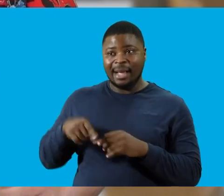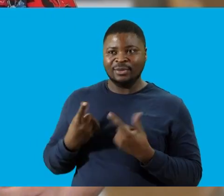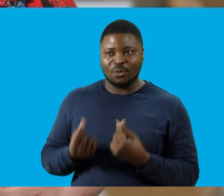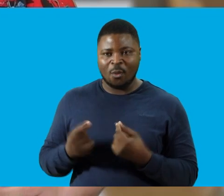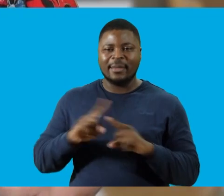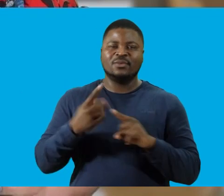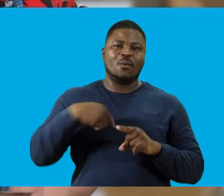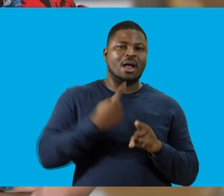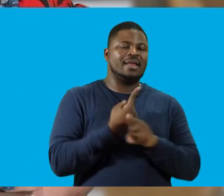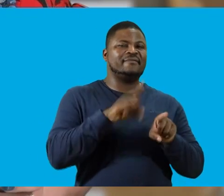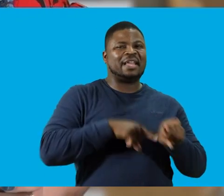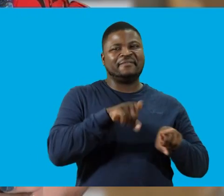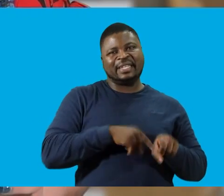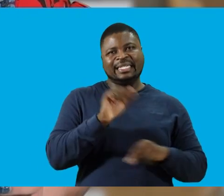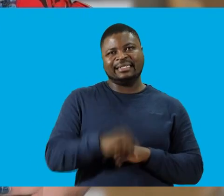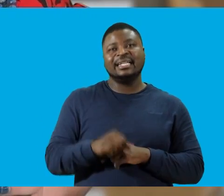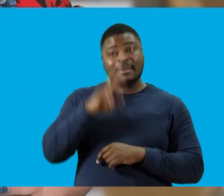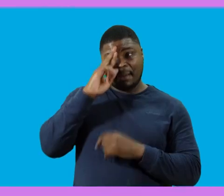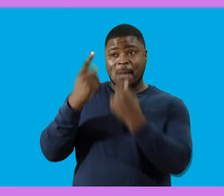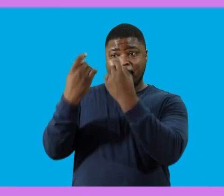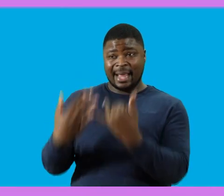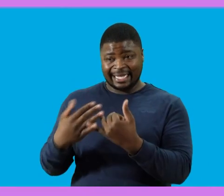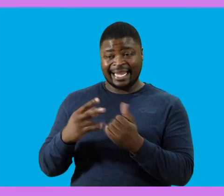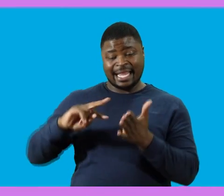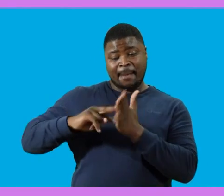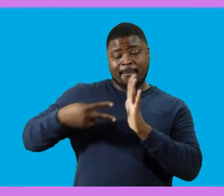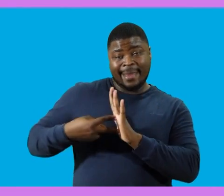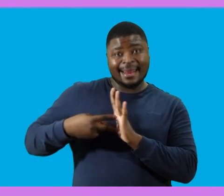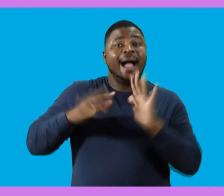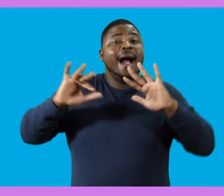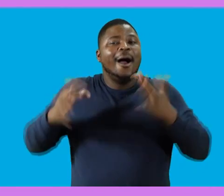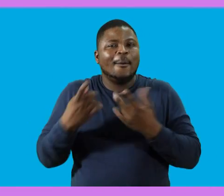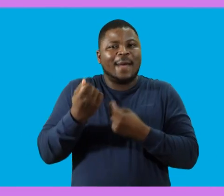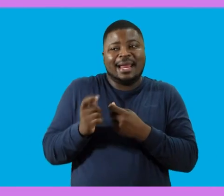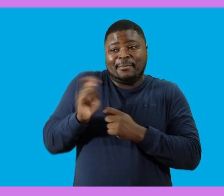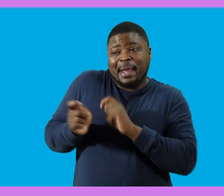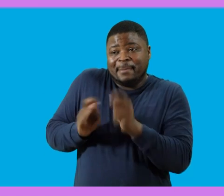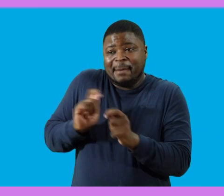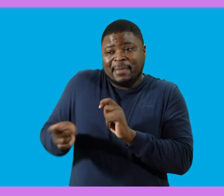to. A budget is a plan on how you're going to spend your money.